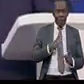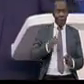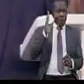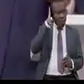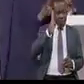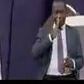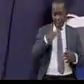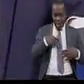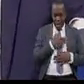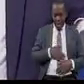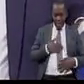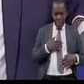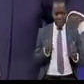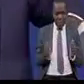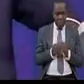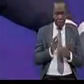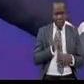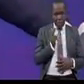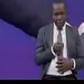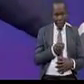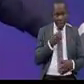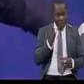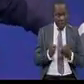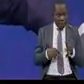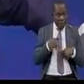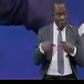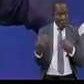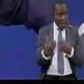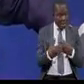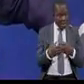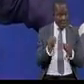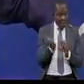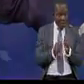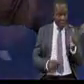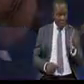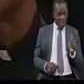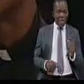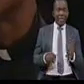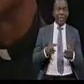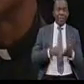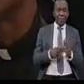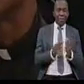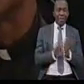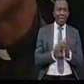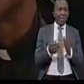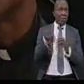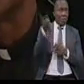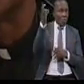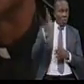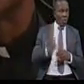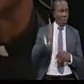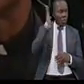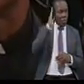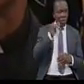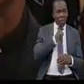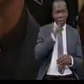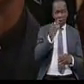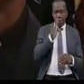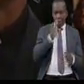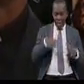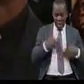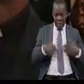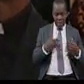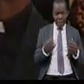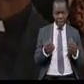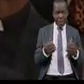my soul shall have no pleasure in him. Look at verse 39. Verse 39, it says, but we